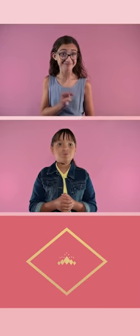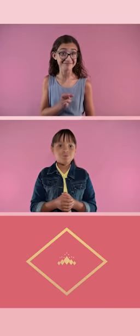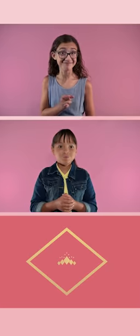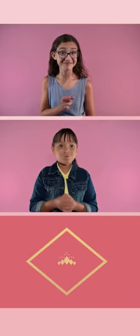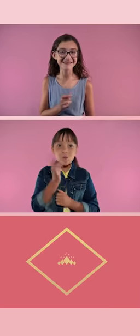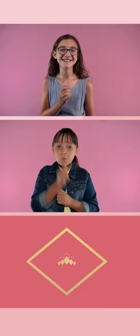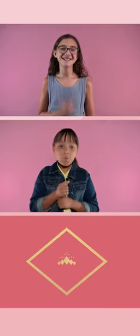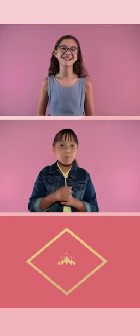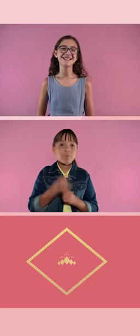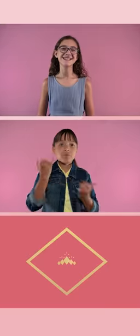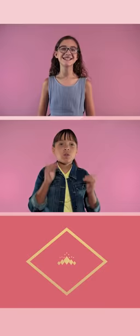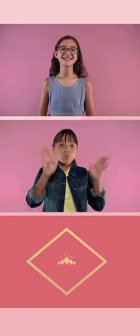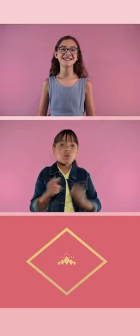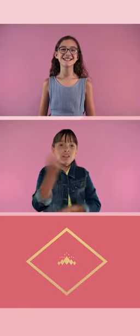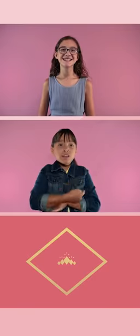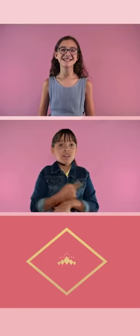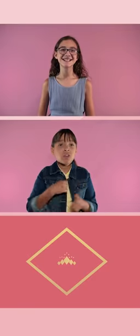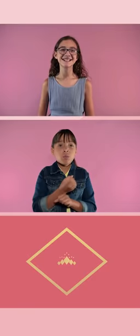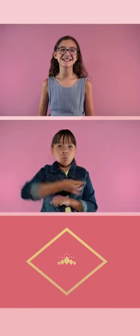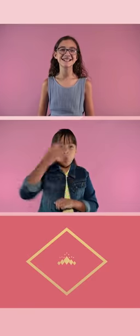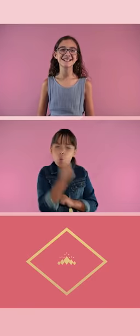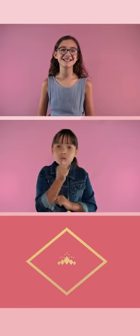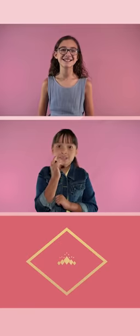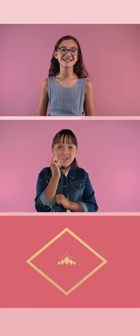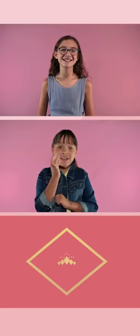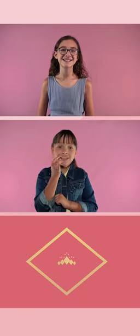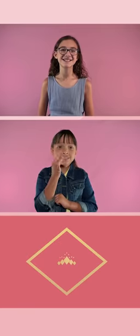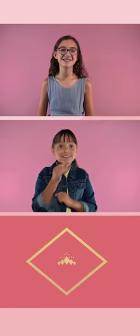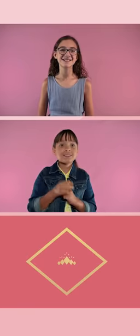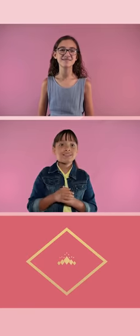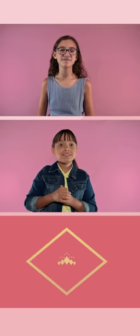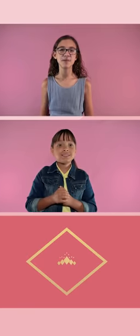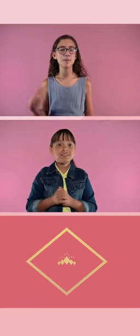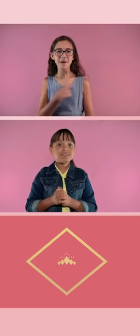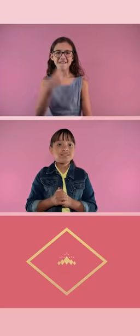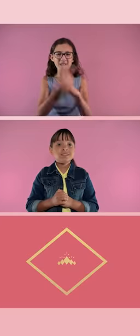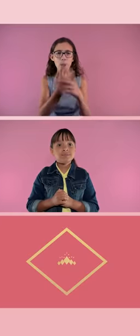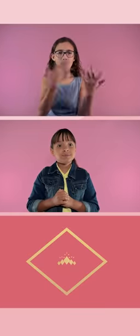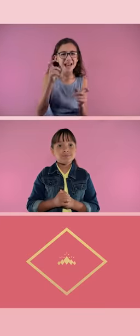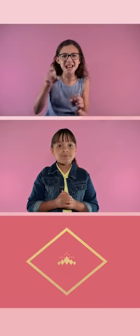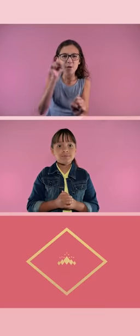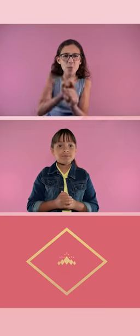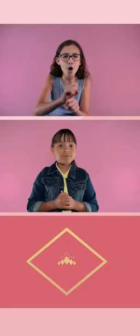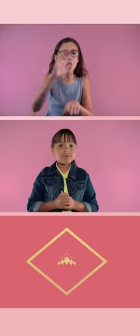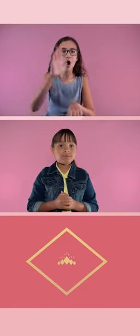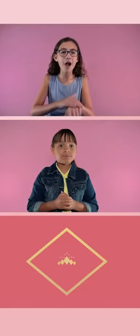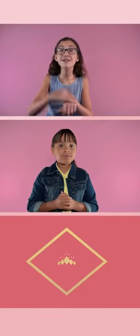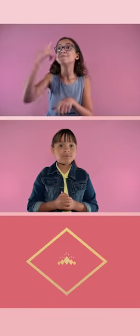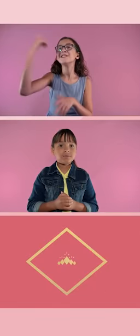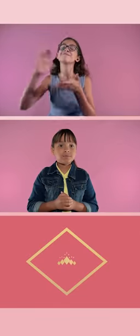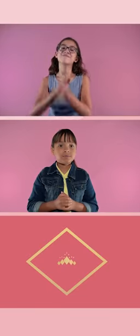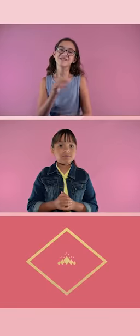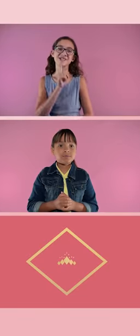It's good. Today was a great day. We made delicious snacks. We figured out what we need to work on